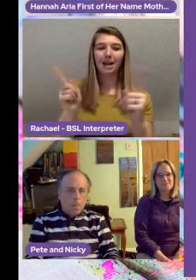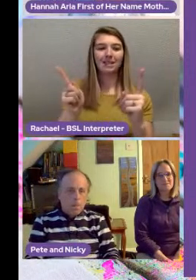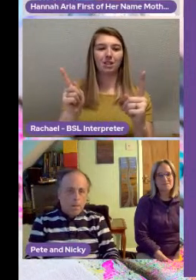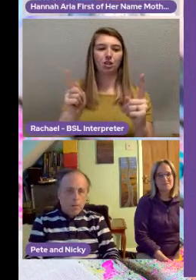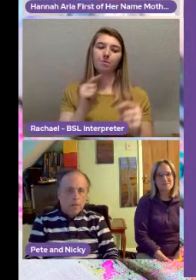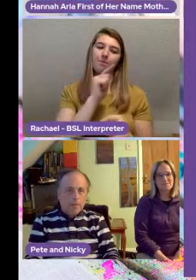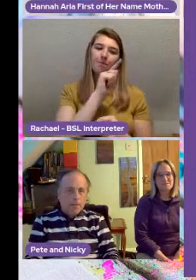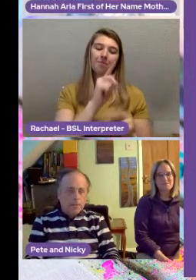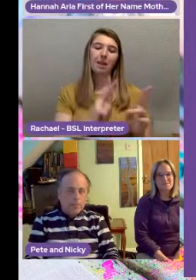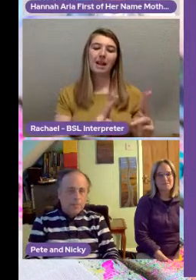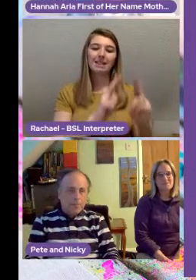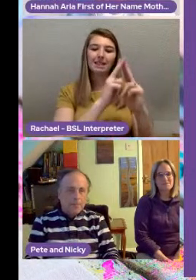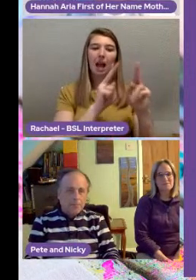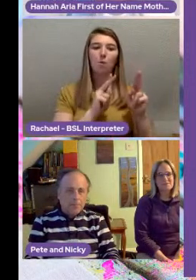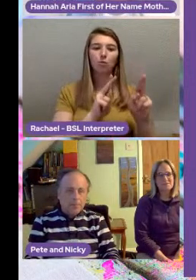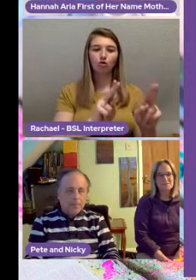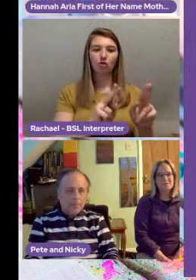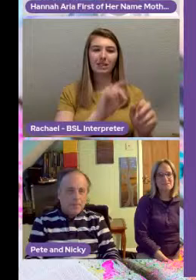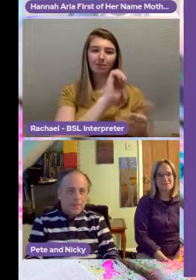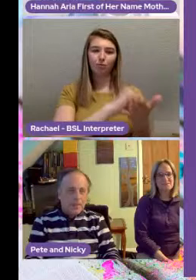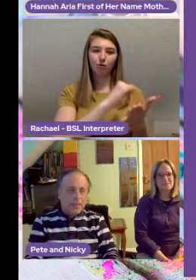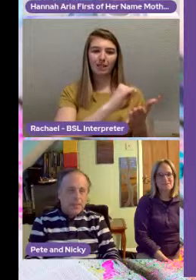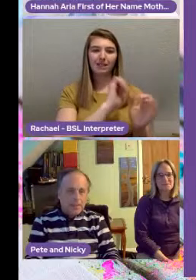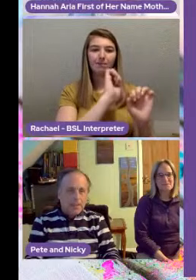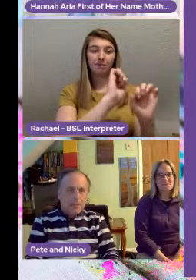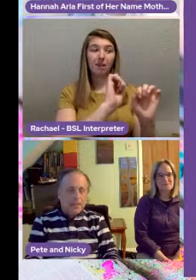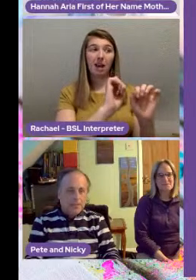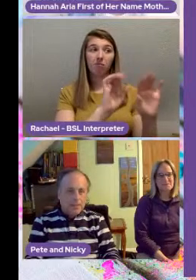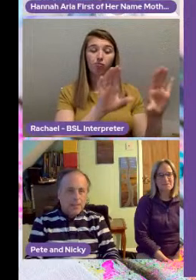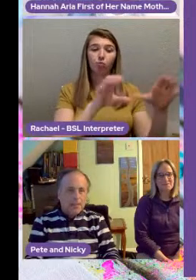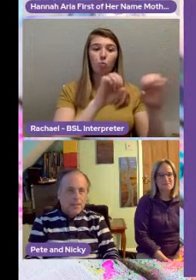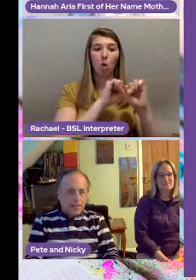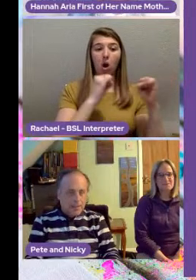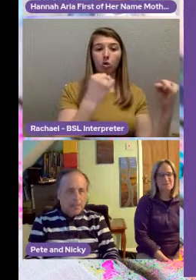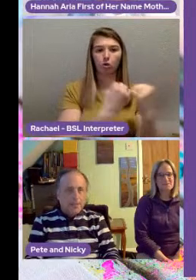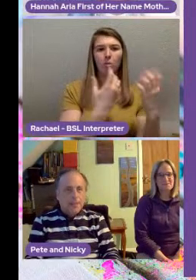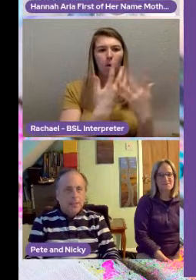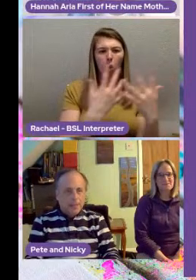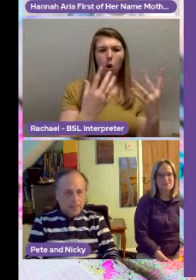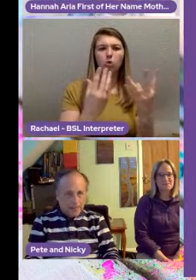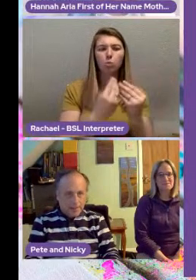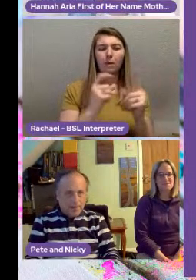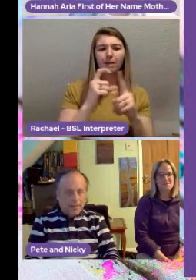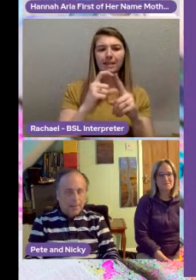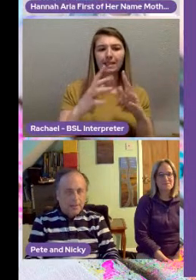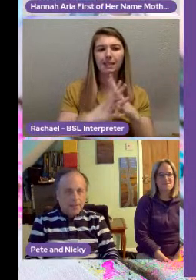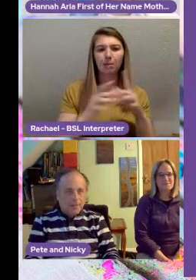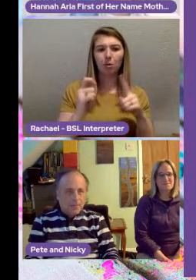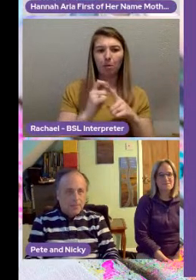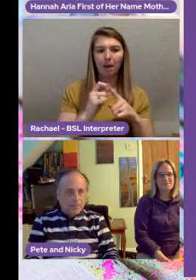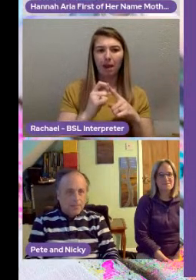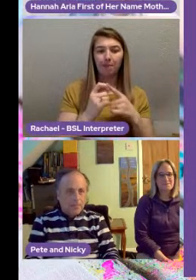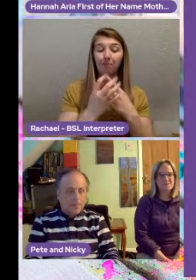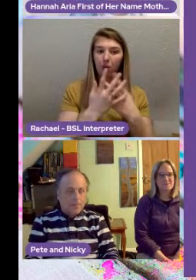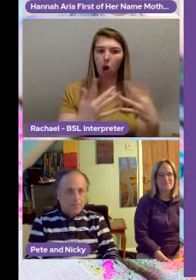Print often run workshops with the DWP, and a lot of the work that they produce actually is